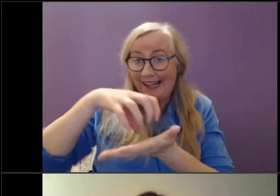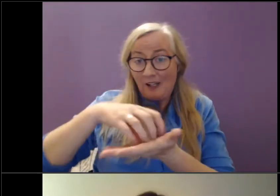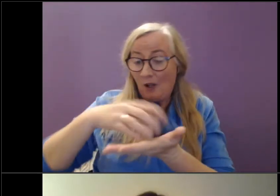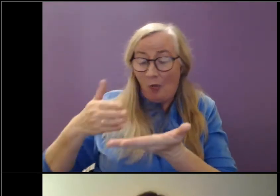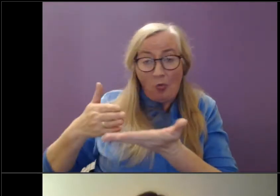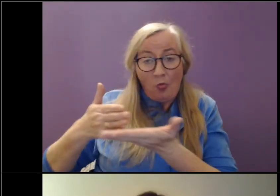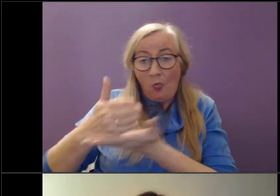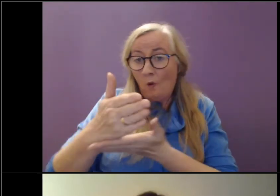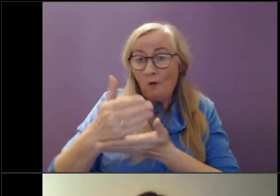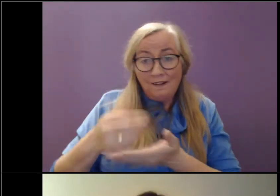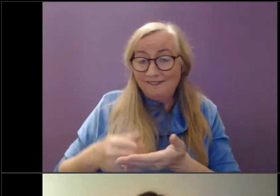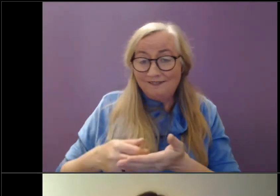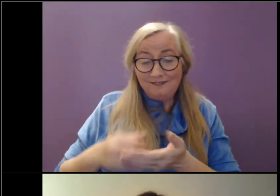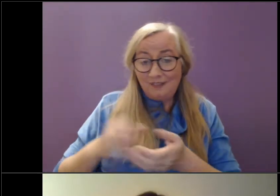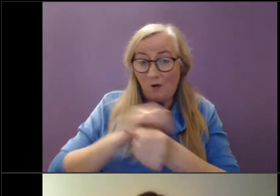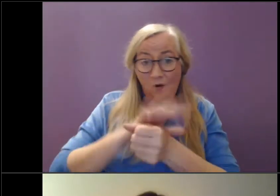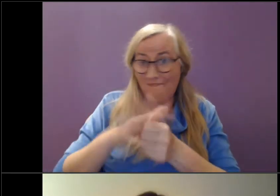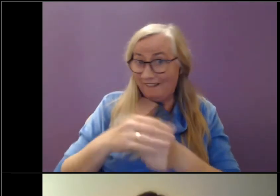people were. But